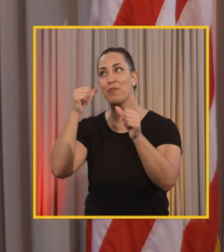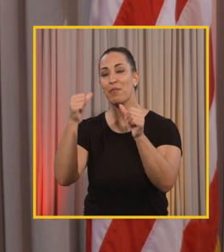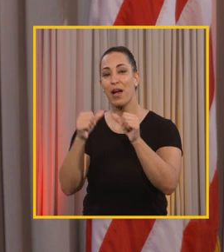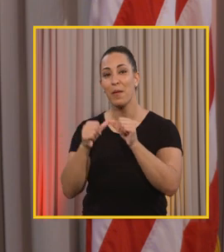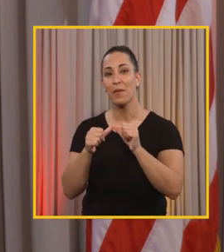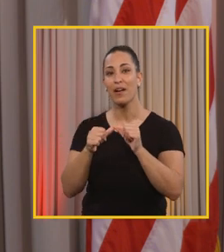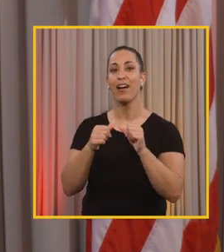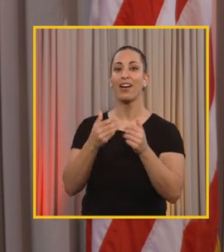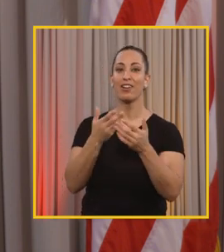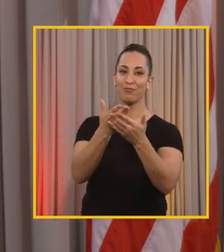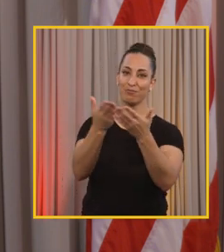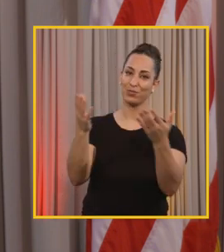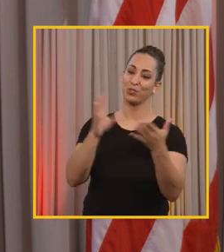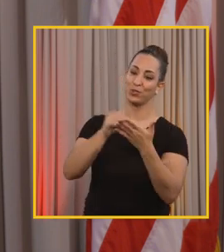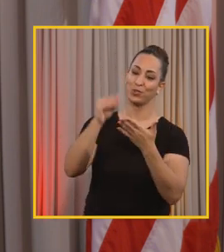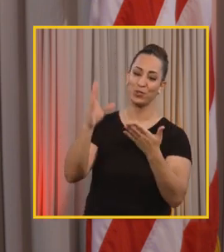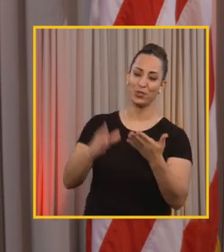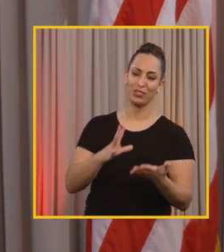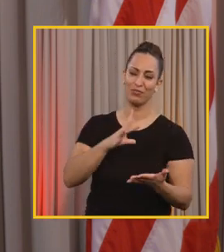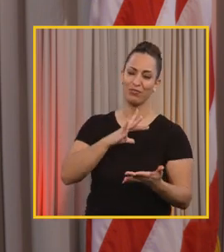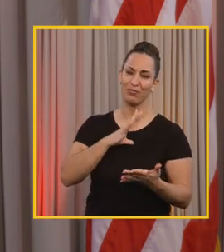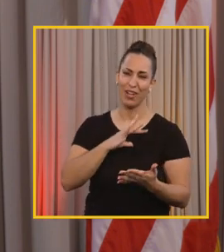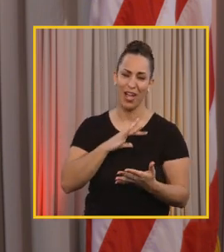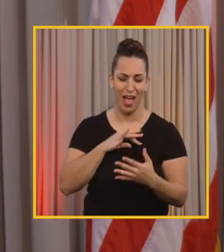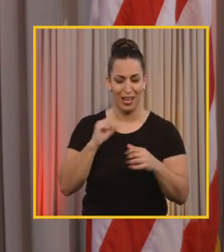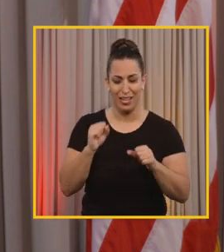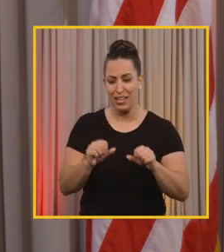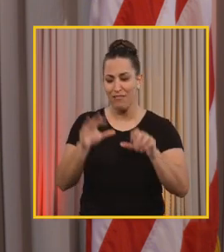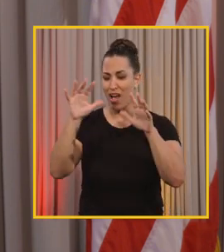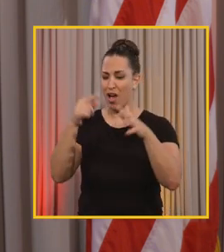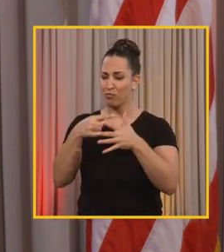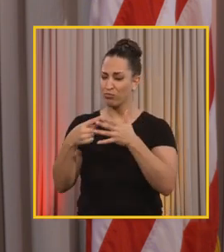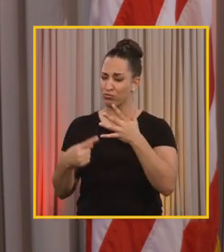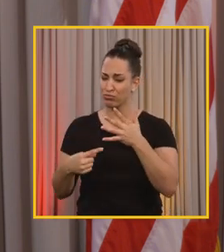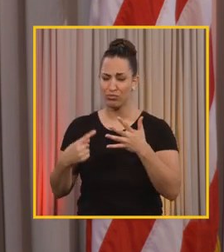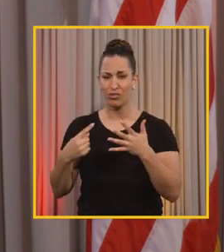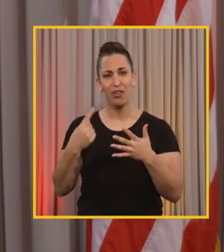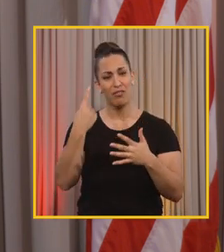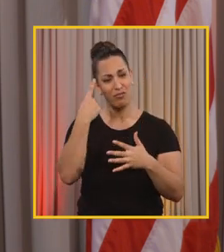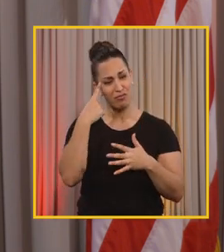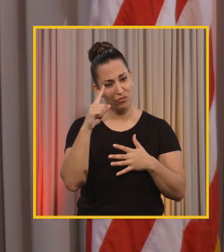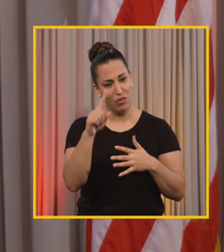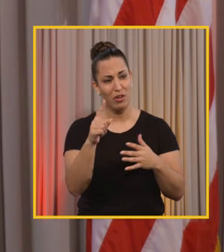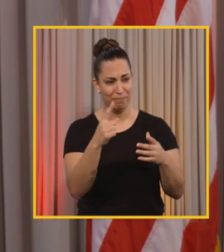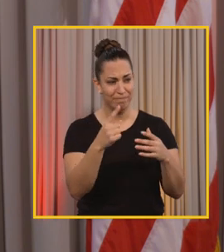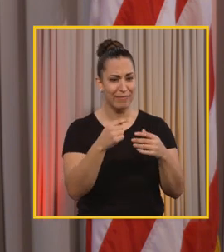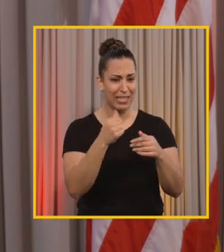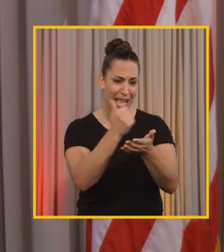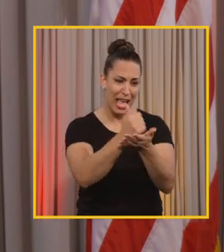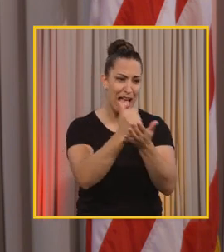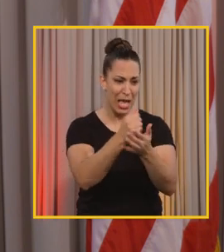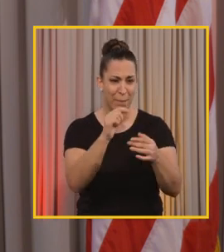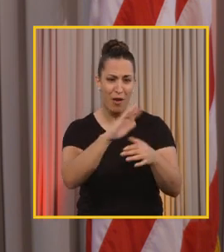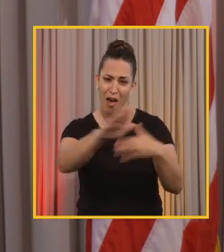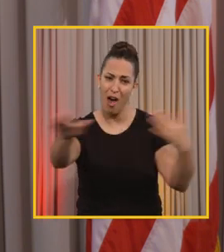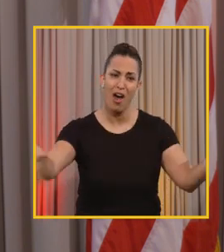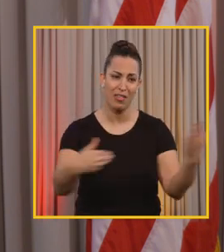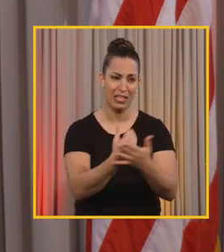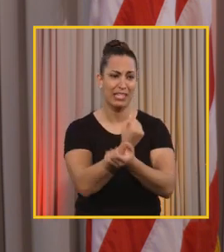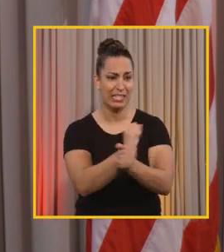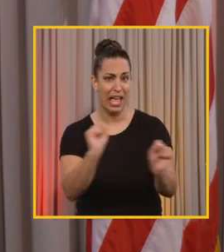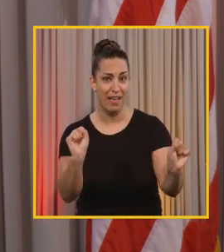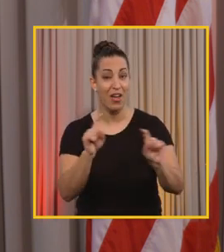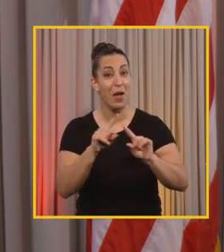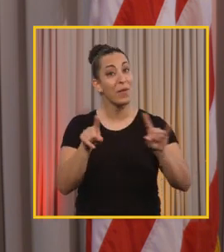truly historic proportions, you will be remembered as students who made